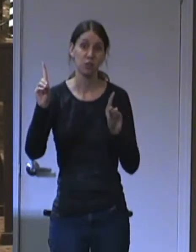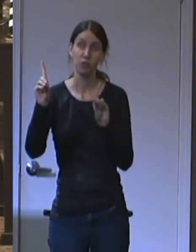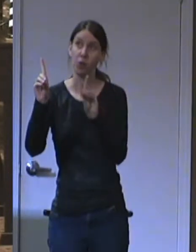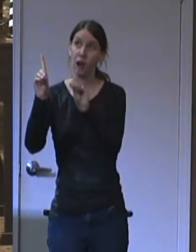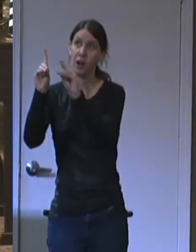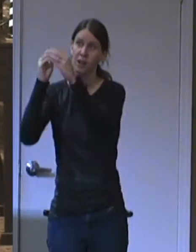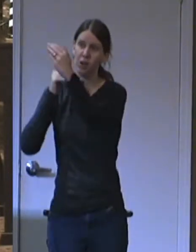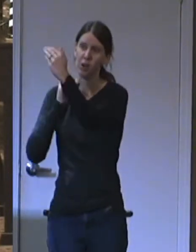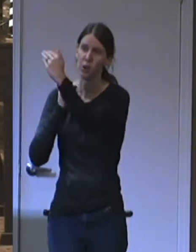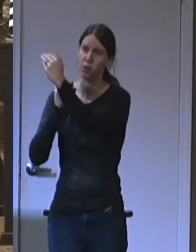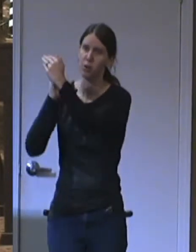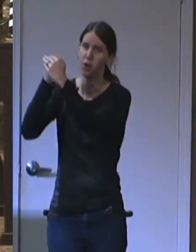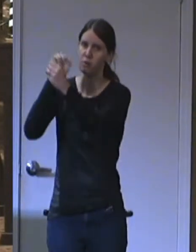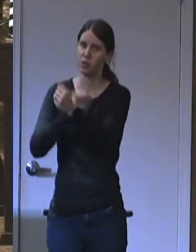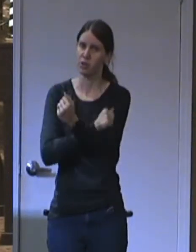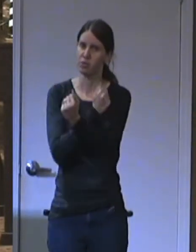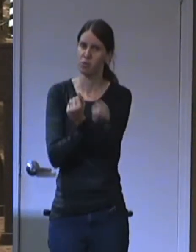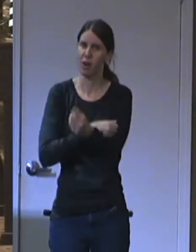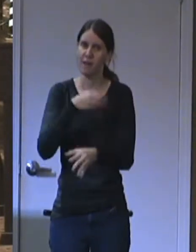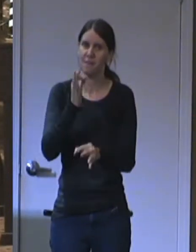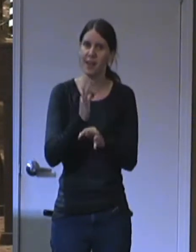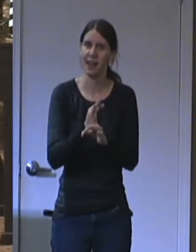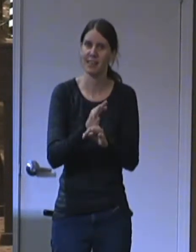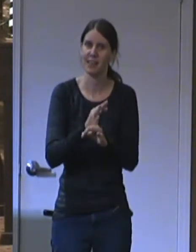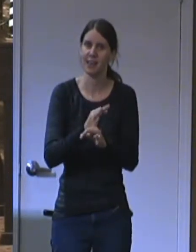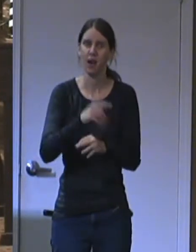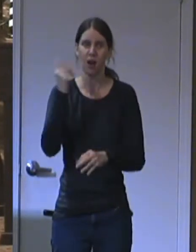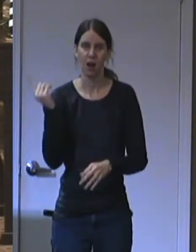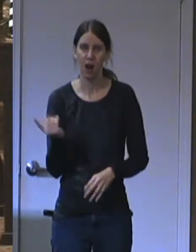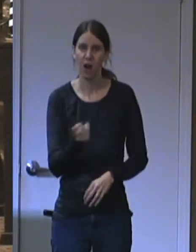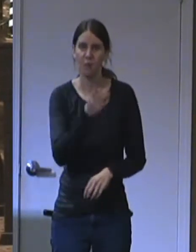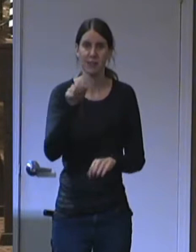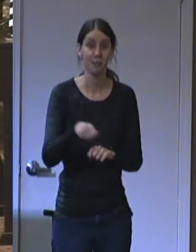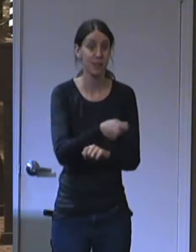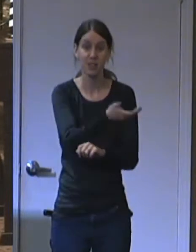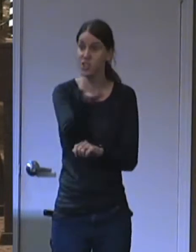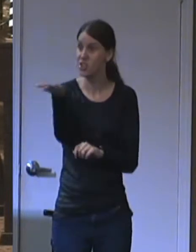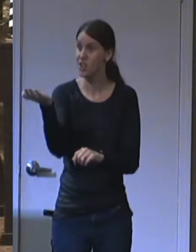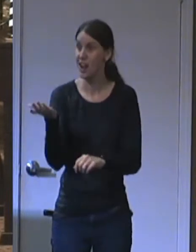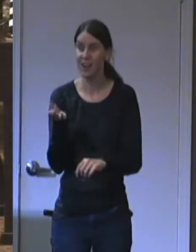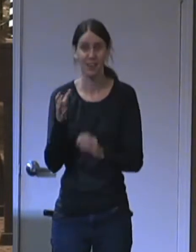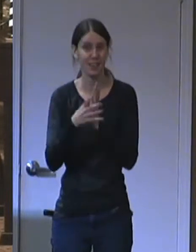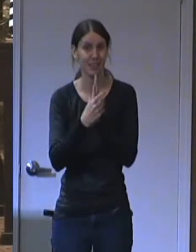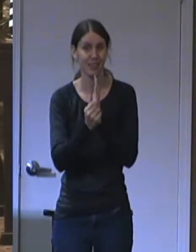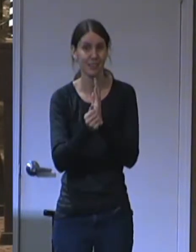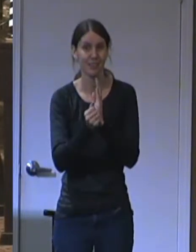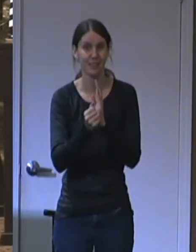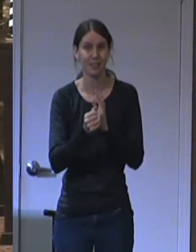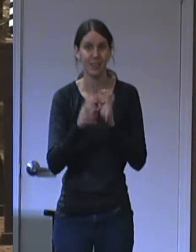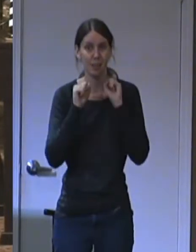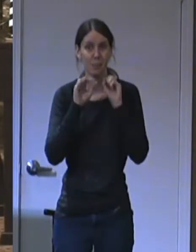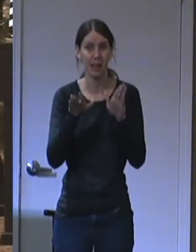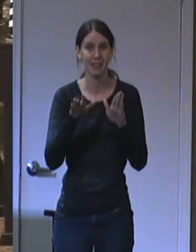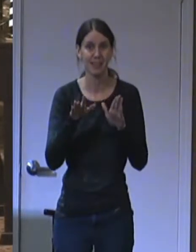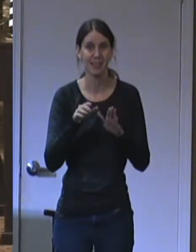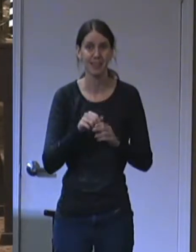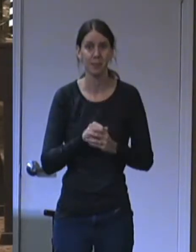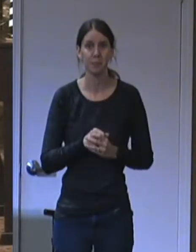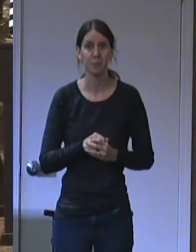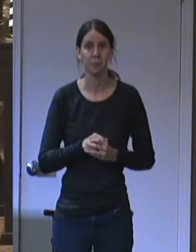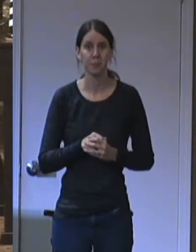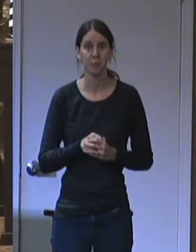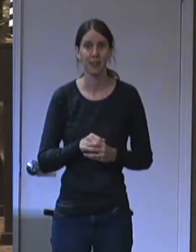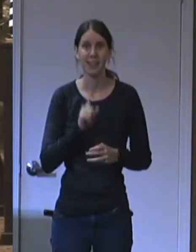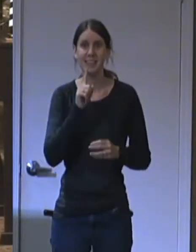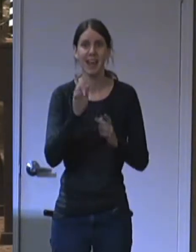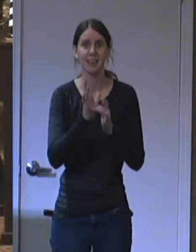ever in a stronger faith, ever able to pass on the gifts and the blessings that He gives us. It